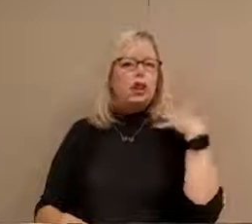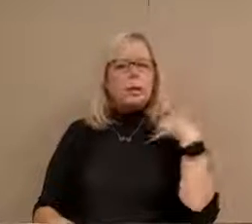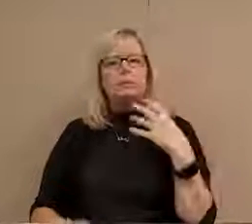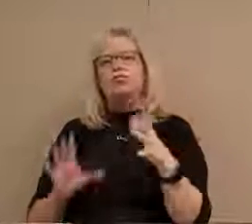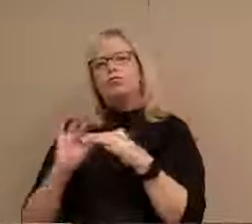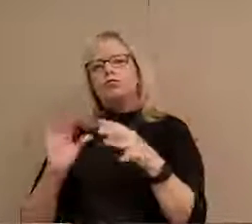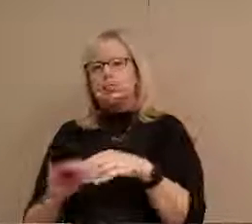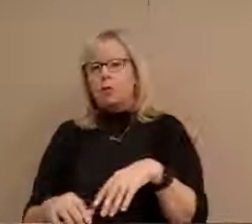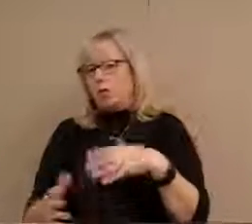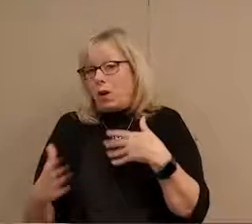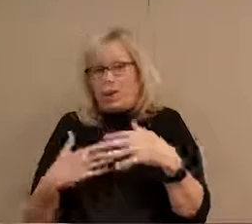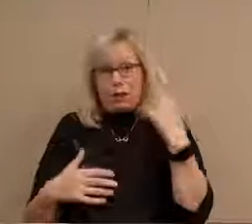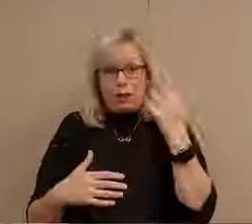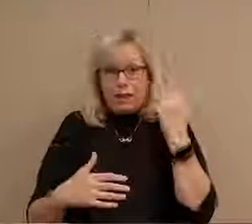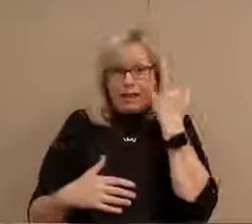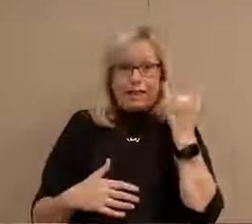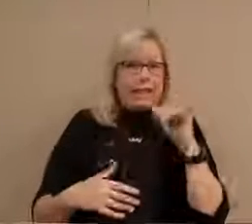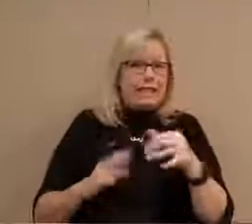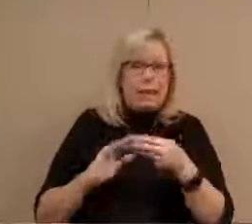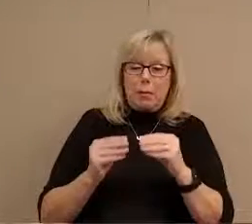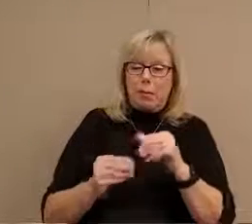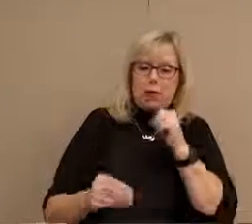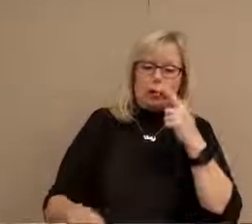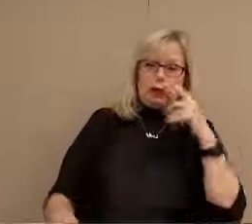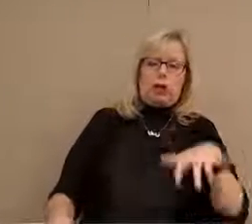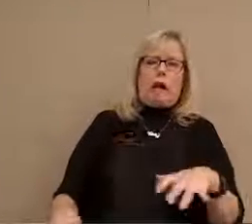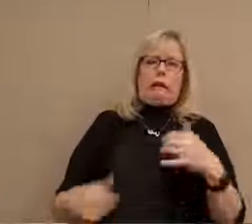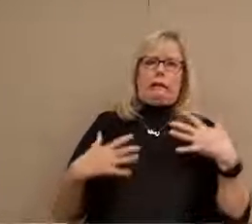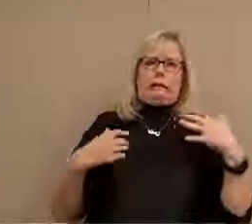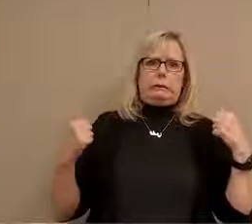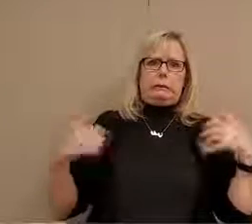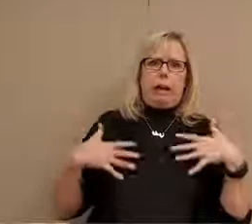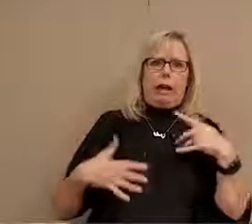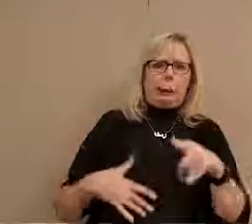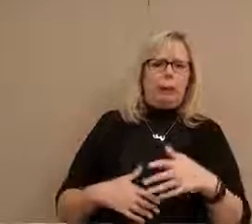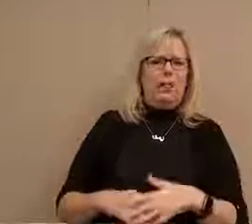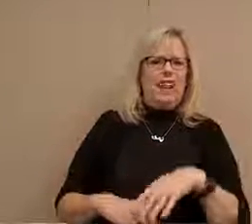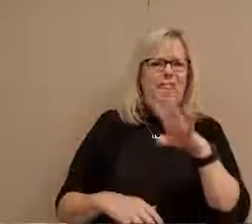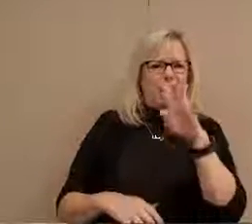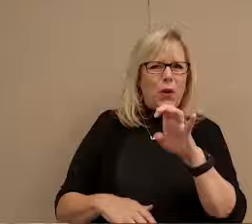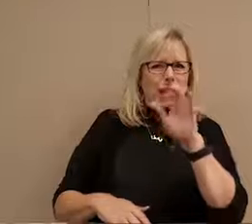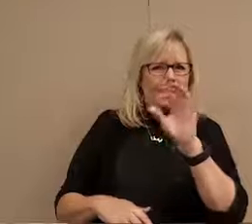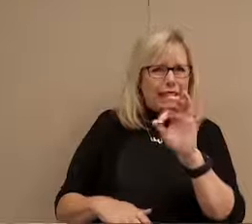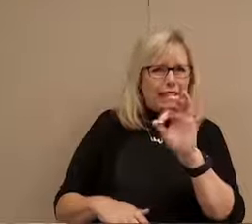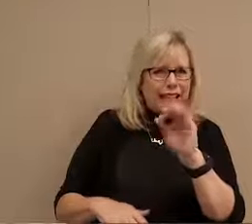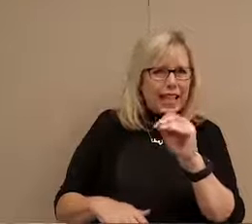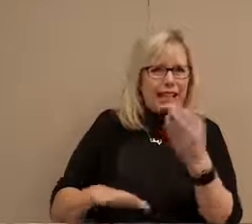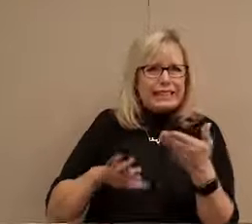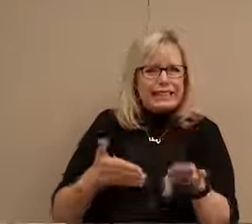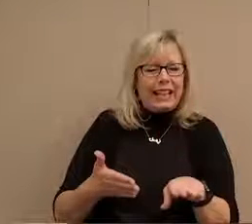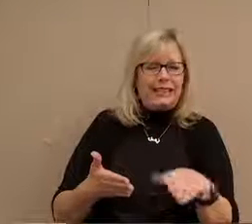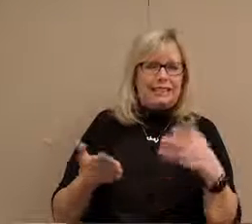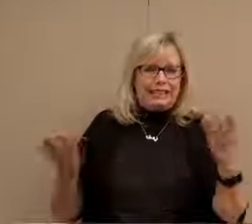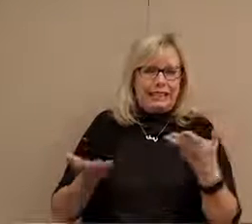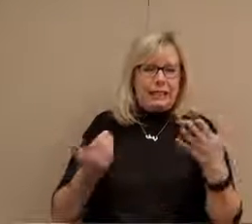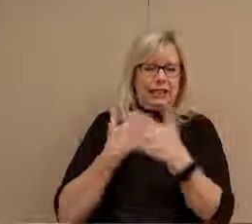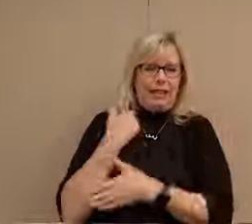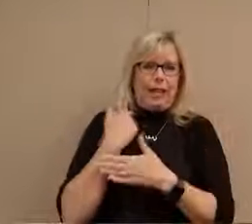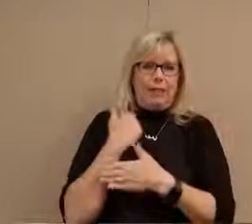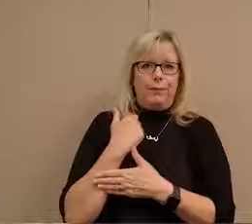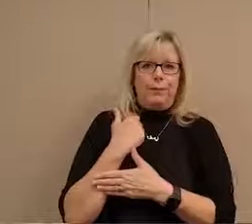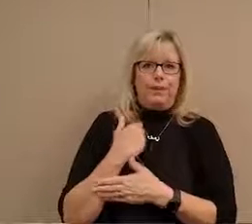reason, if these numbers aren't staggering to you and aren't alarming, 490 deaths in the county